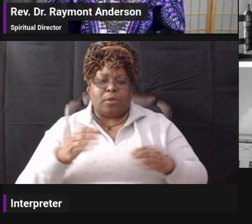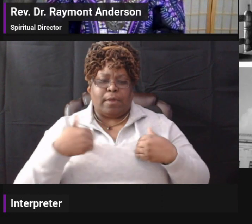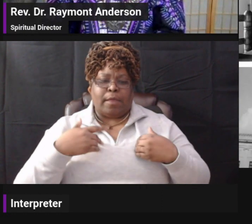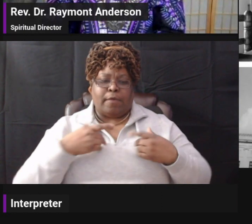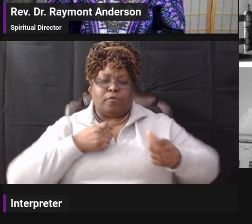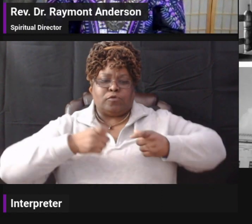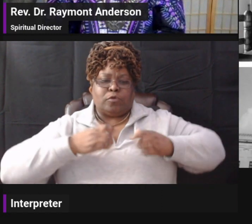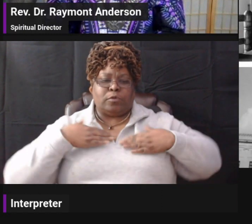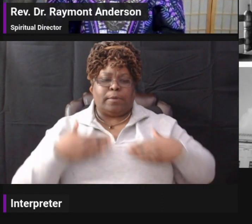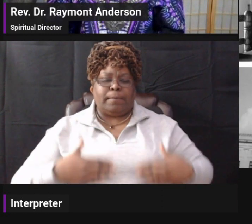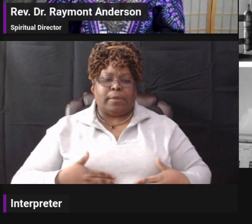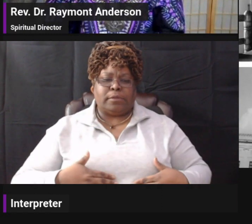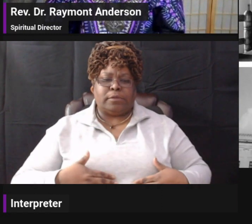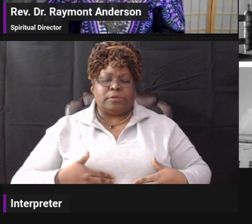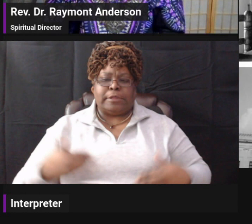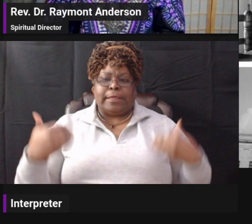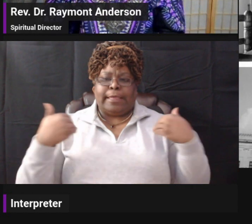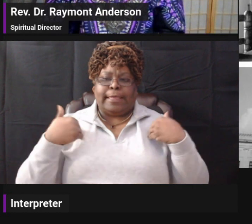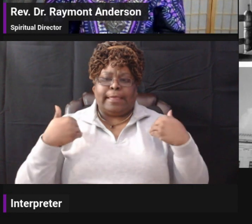because they don't have rights over their own bodies,